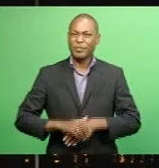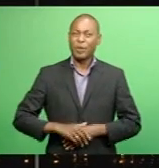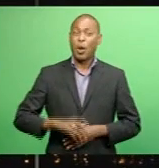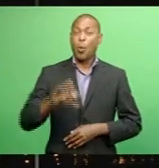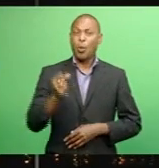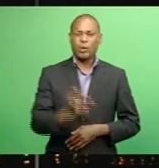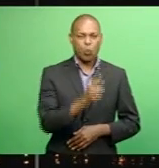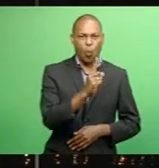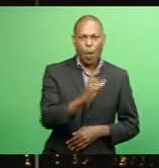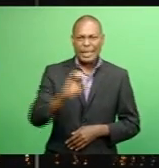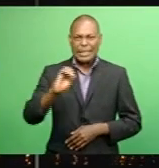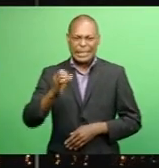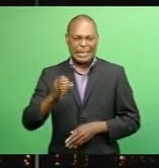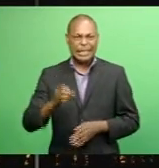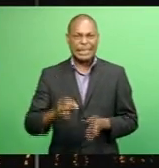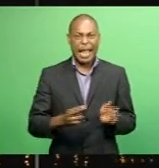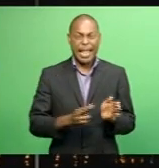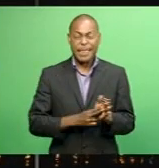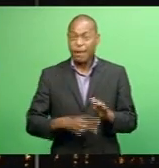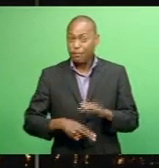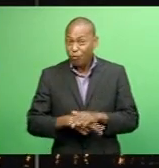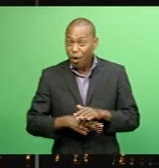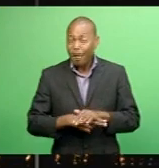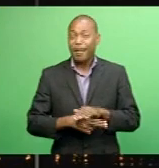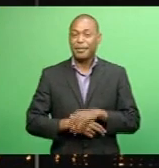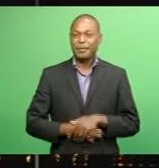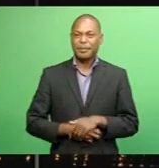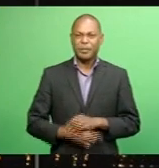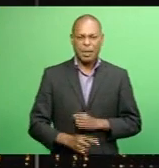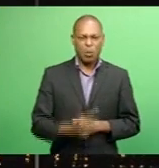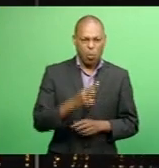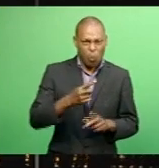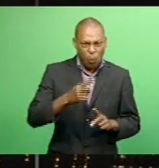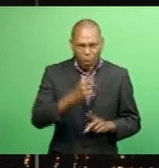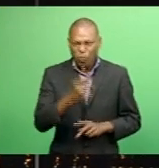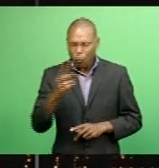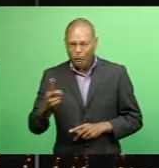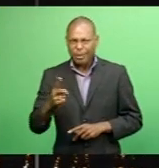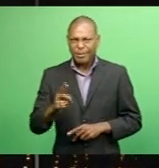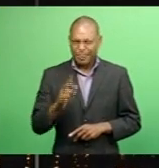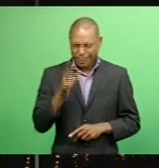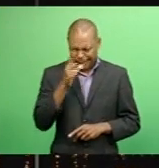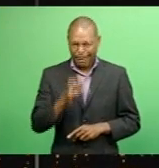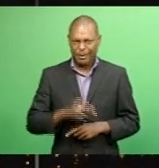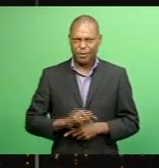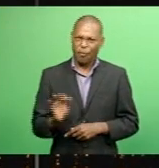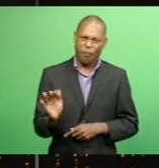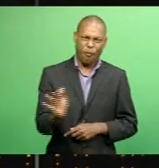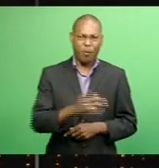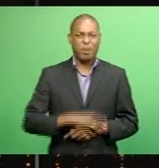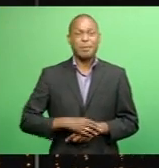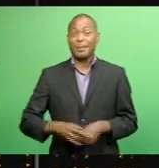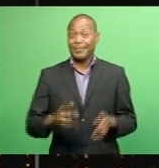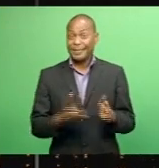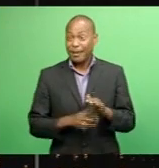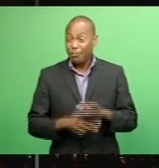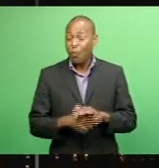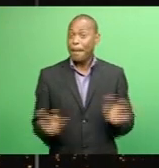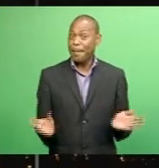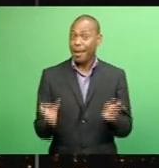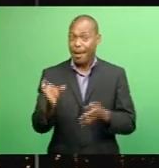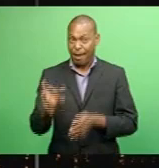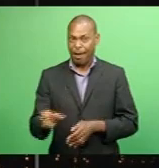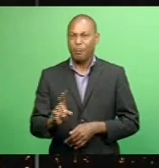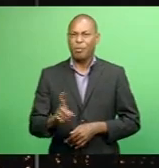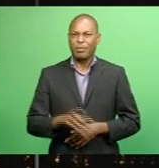1-0 win over Navua. It could have been a 1-1 result if the Navua player hadn't been called for offside after